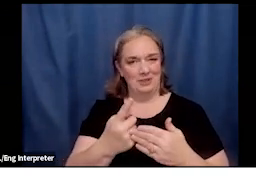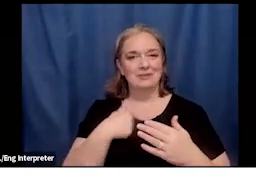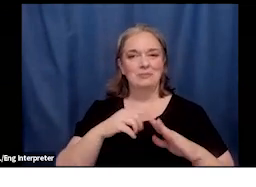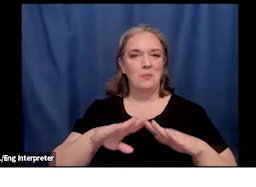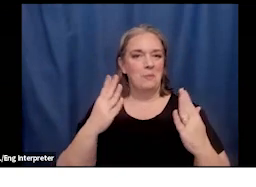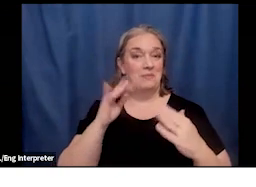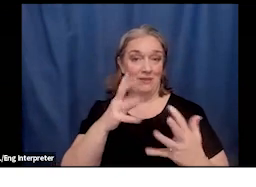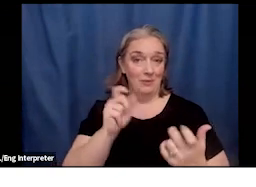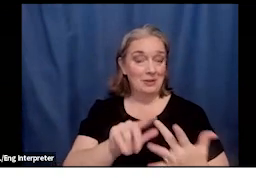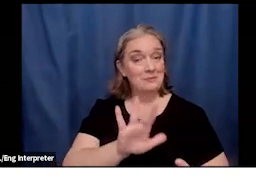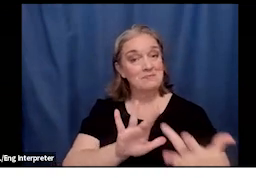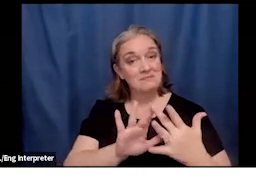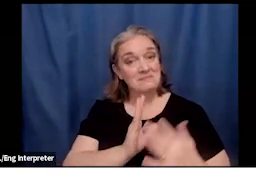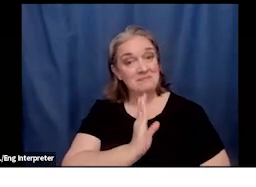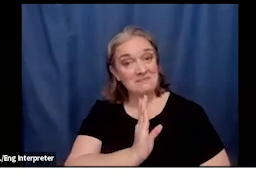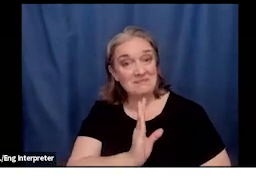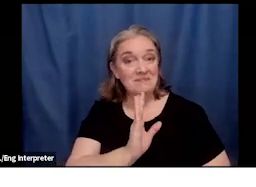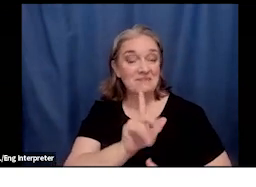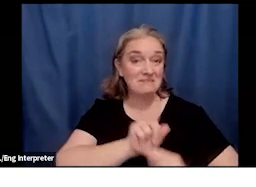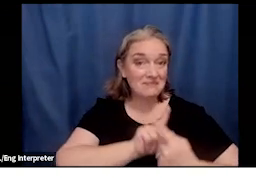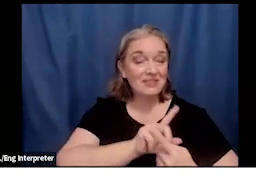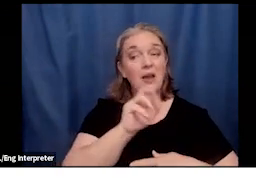in person or virtually and go a little deeper.